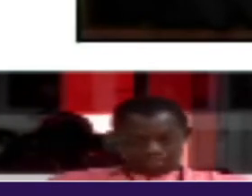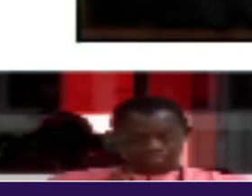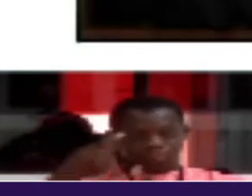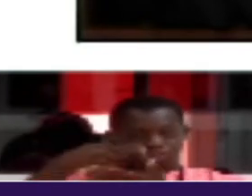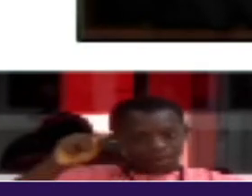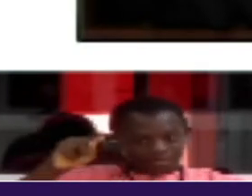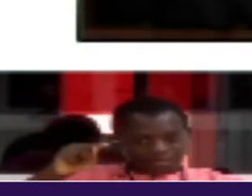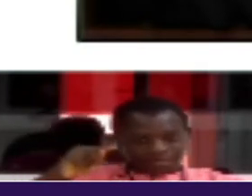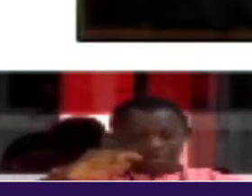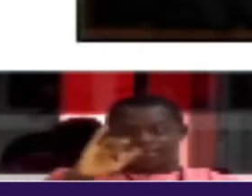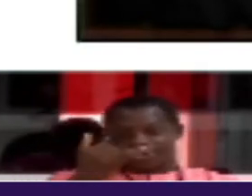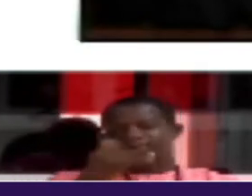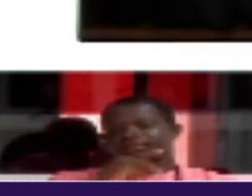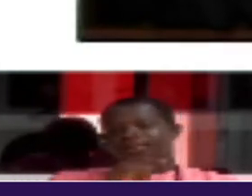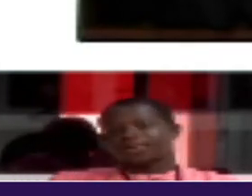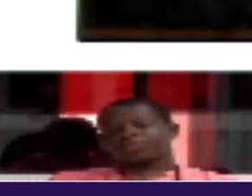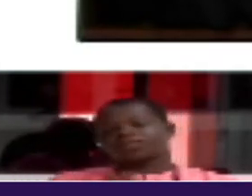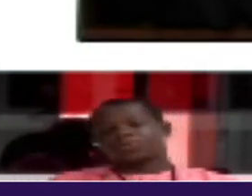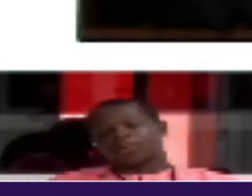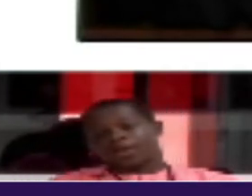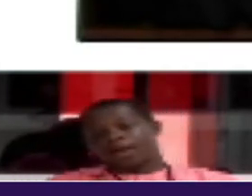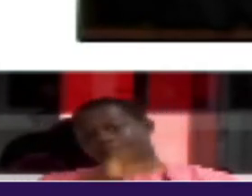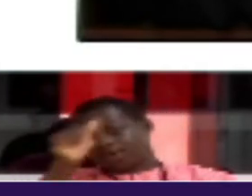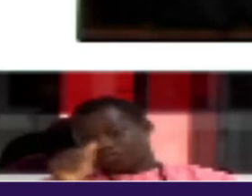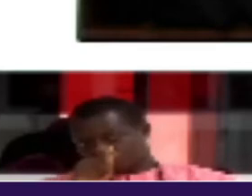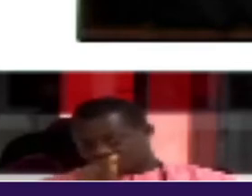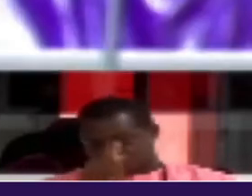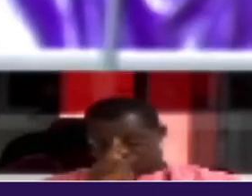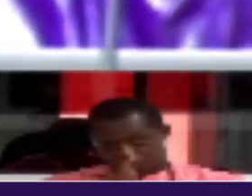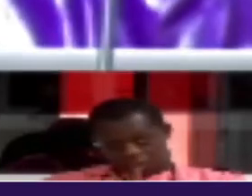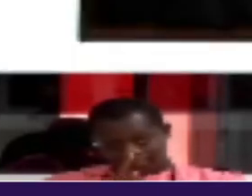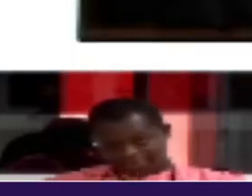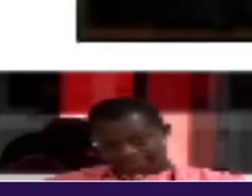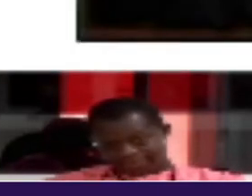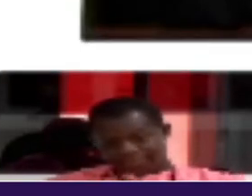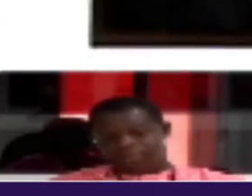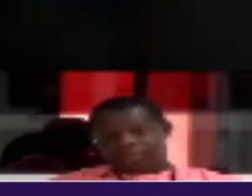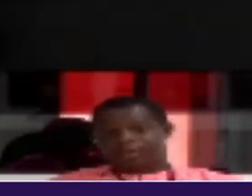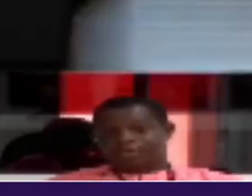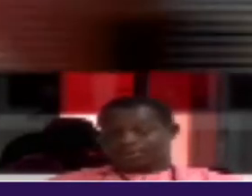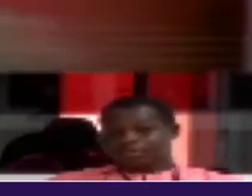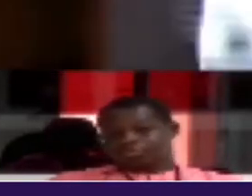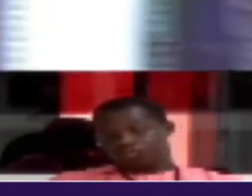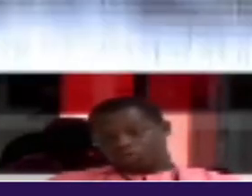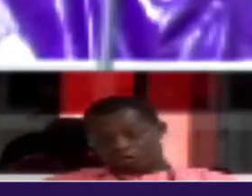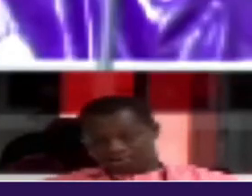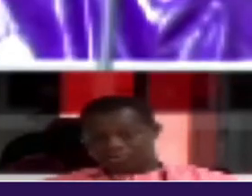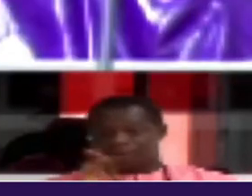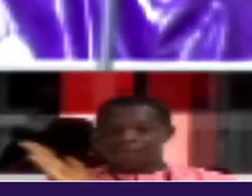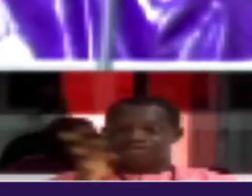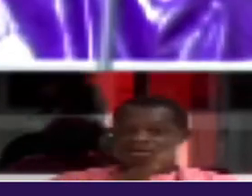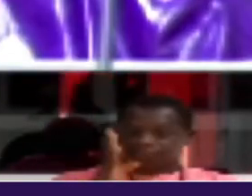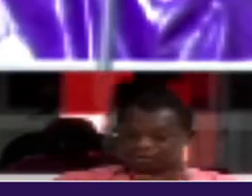sir. And you have been warned that it is an offense to lie before the